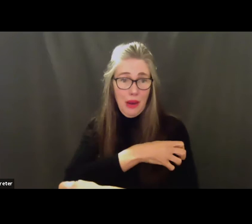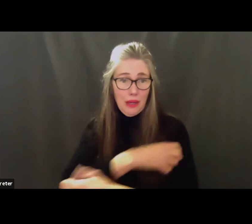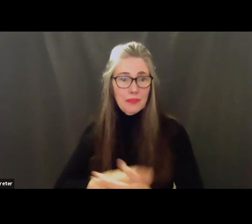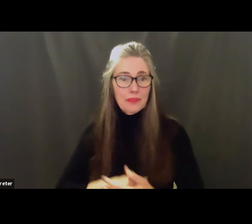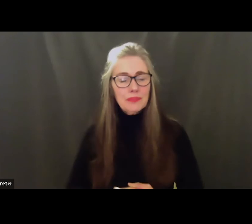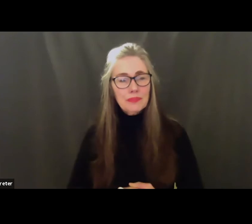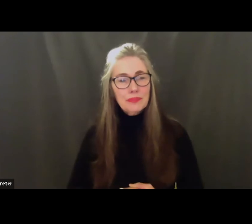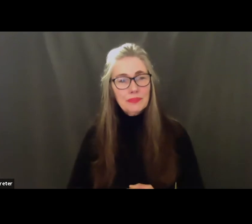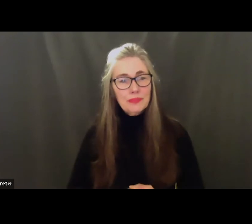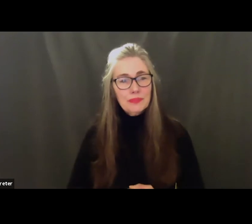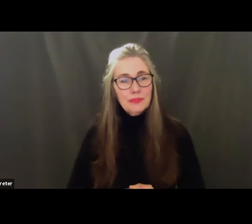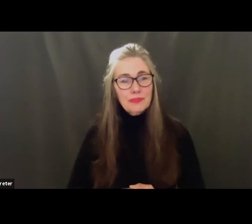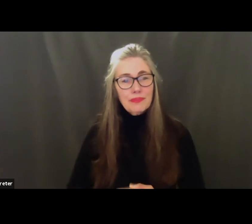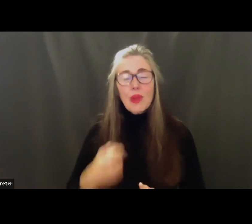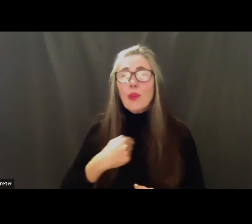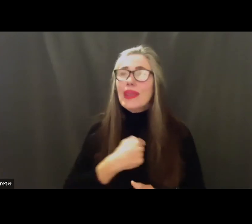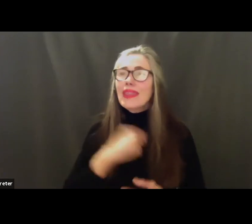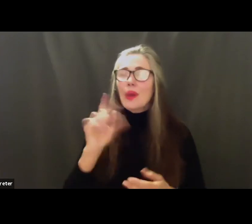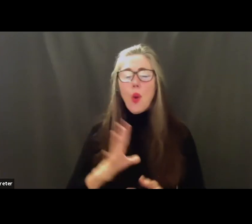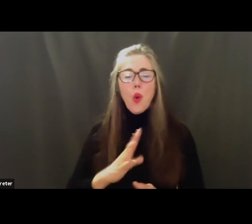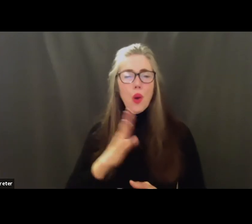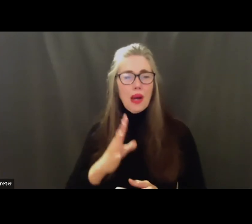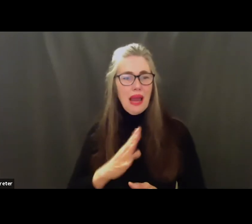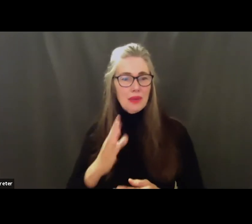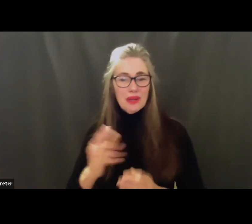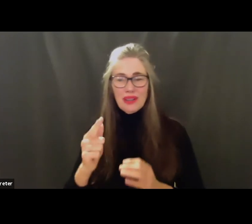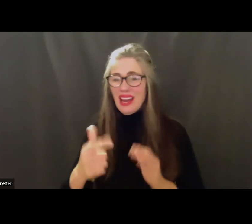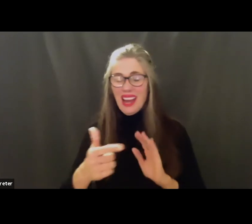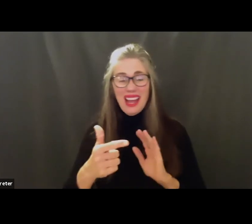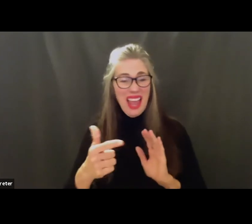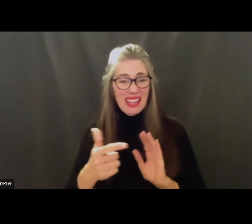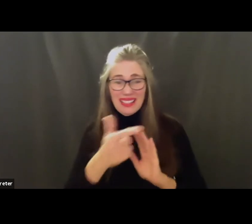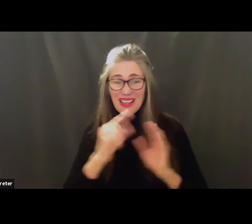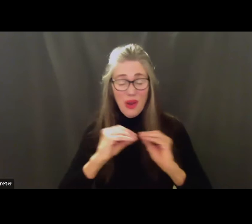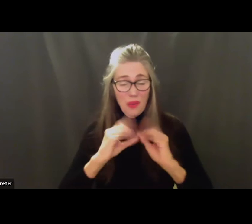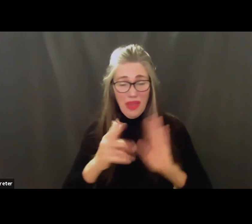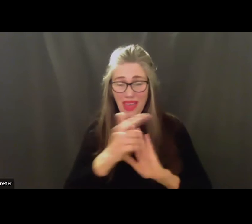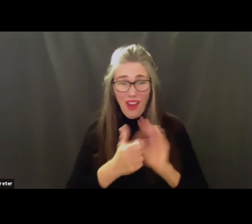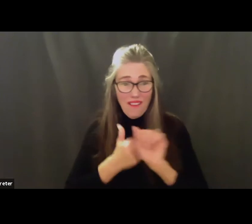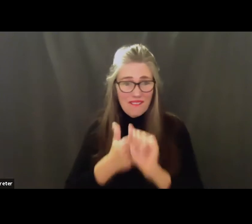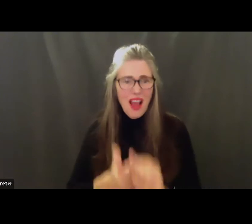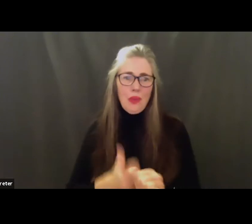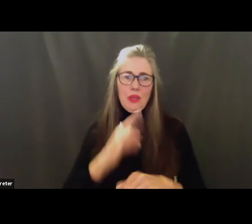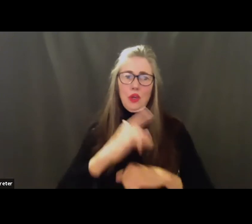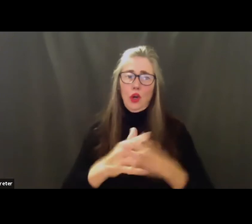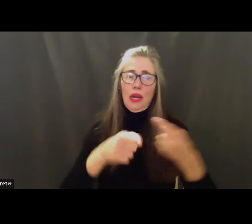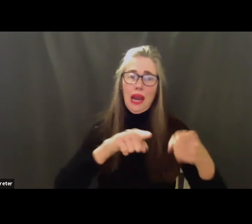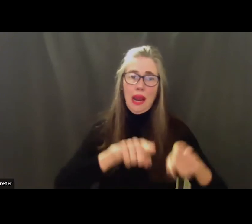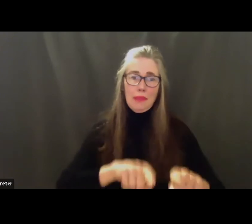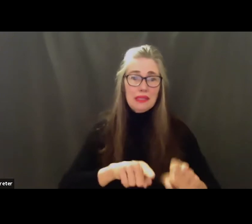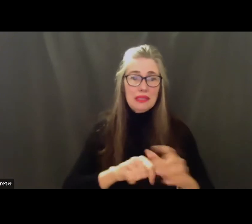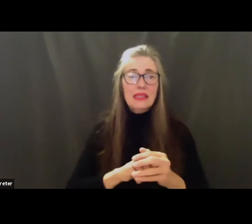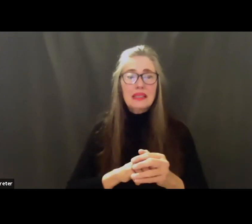So this glamorization and legitimation of lawlessness starts early and comes to occupy an ever